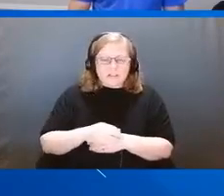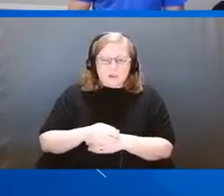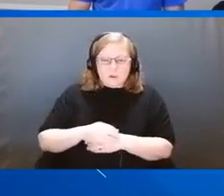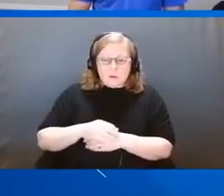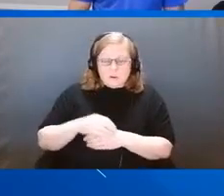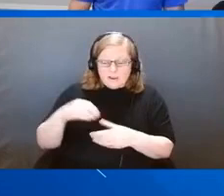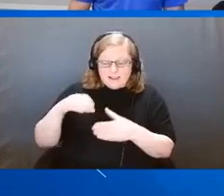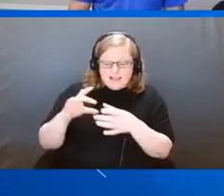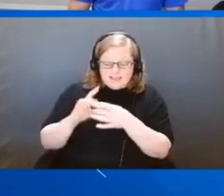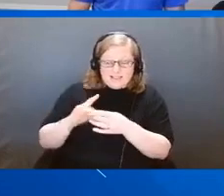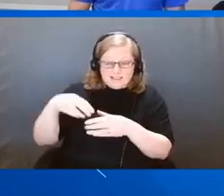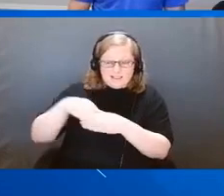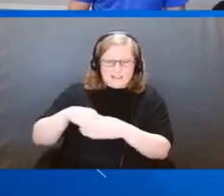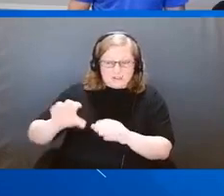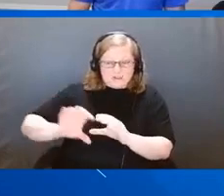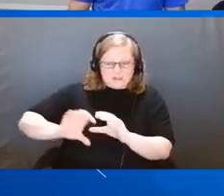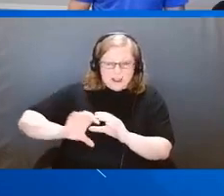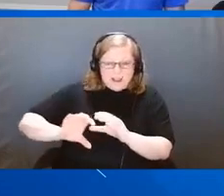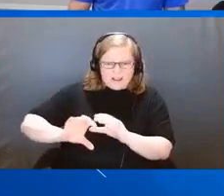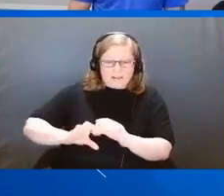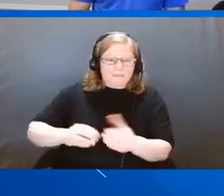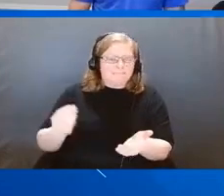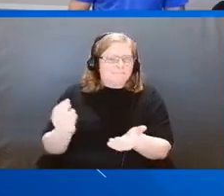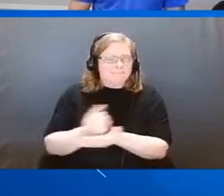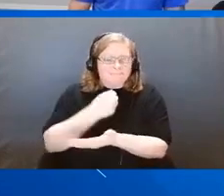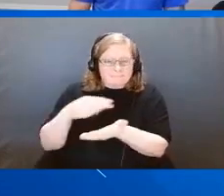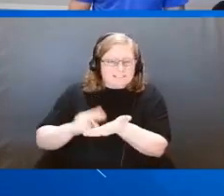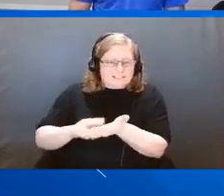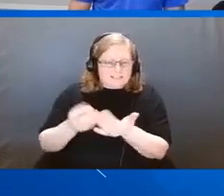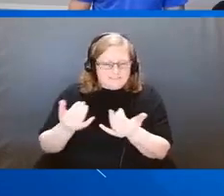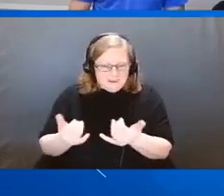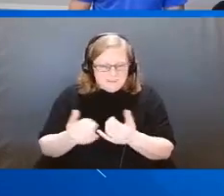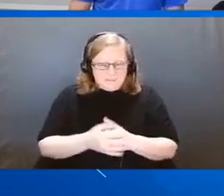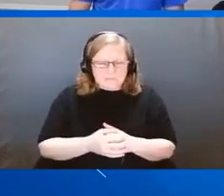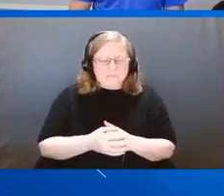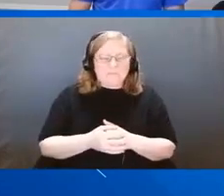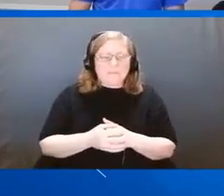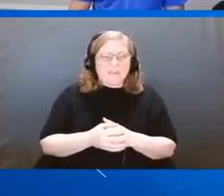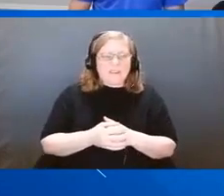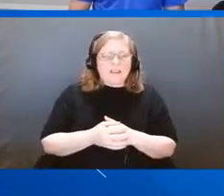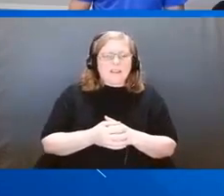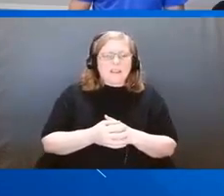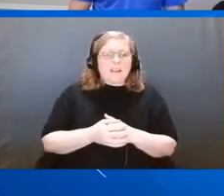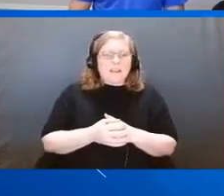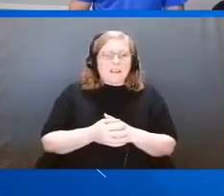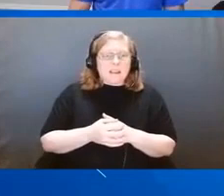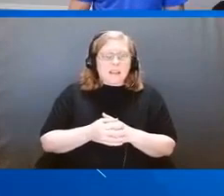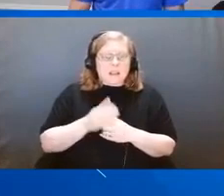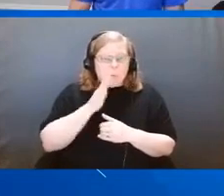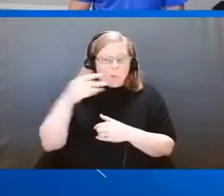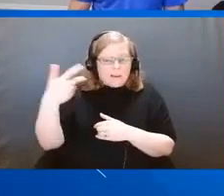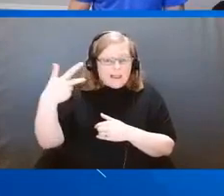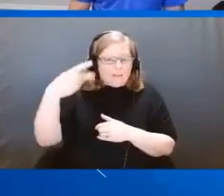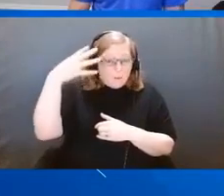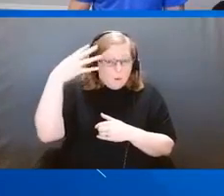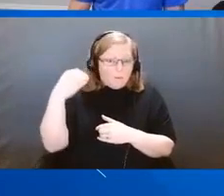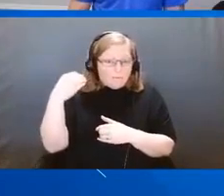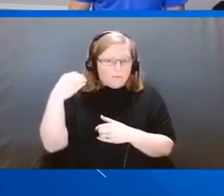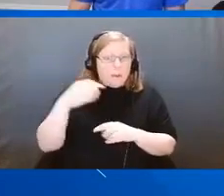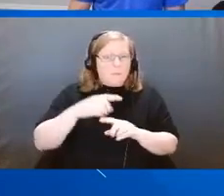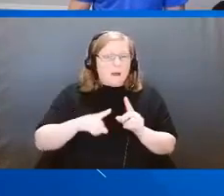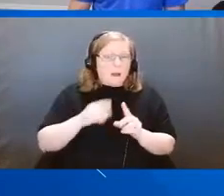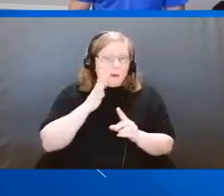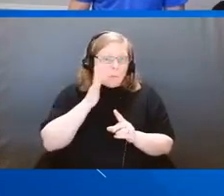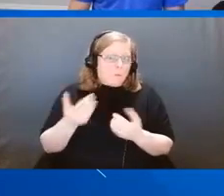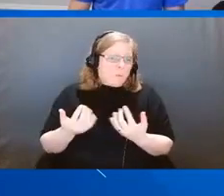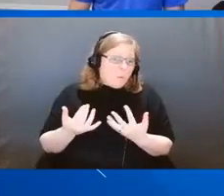now is absolutely the time to sign up. Finally, though we will go off camera, we will stay on for a few more minutes to answer